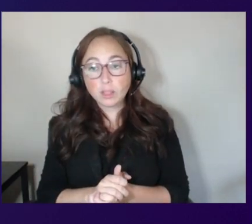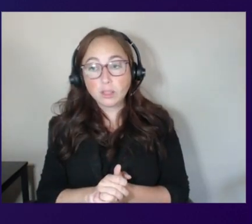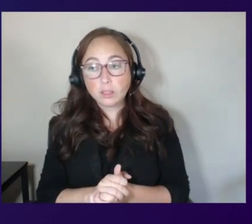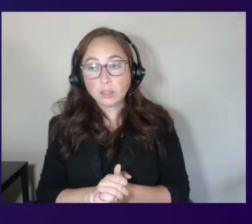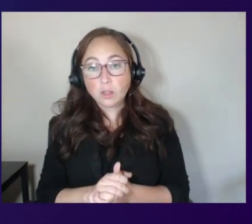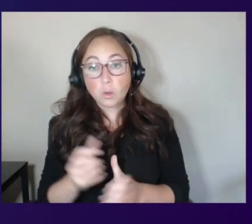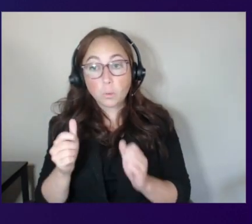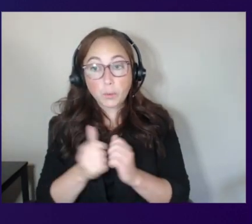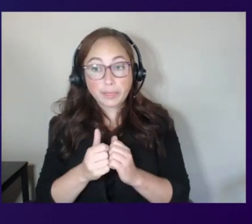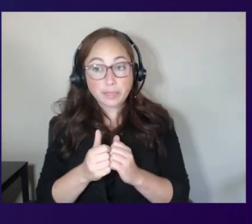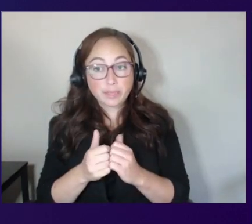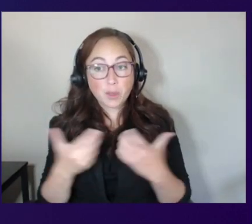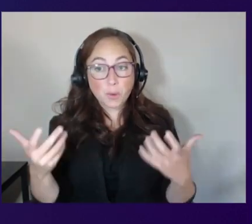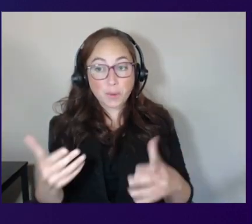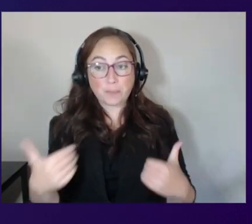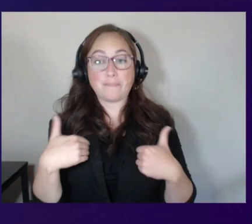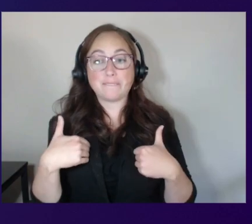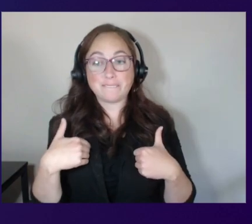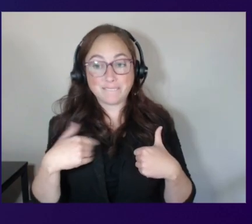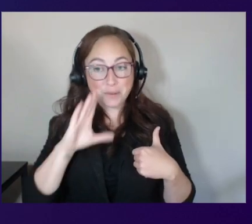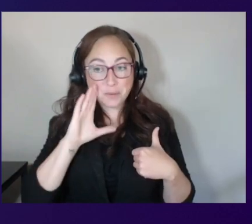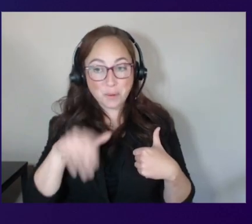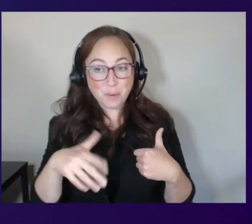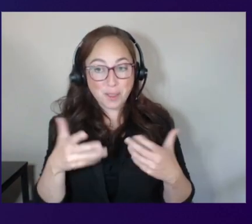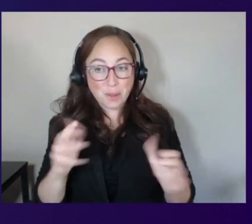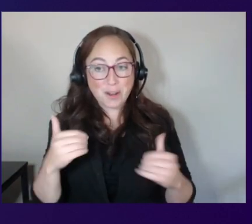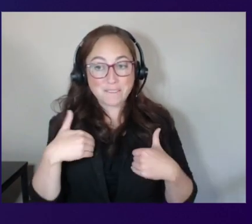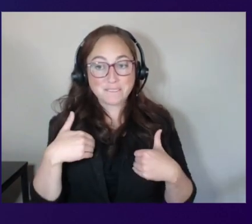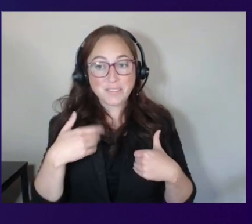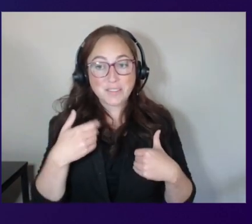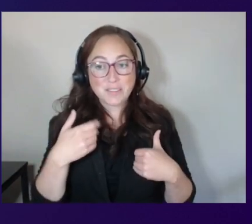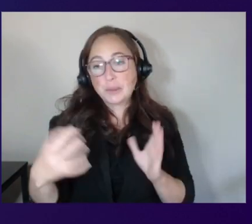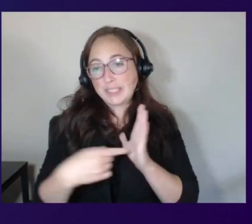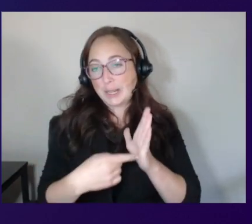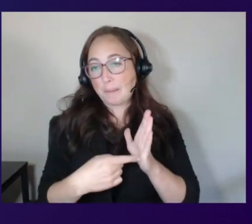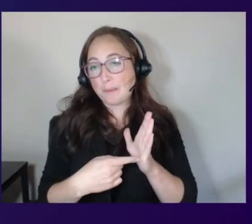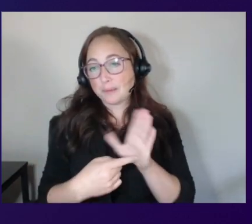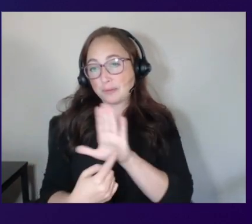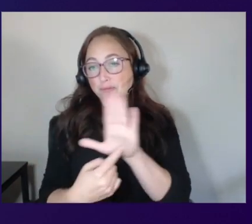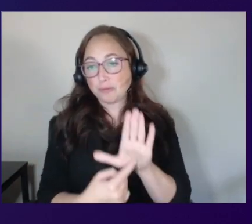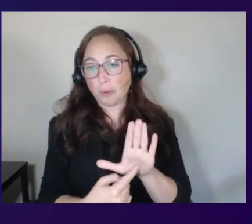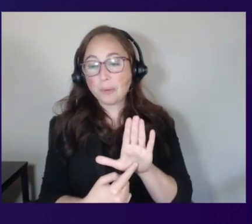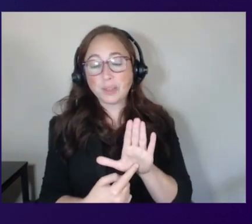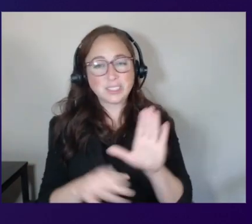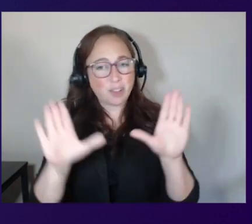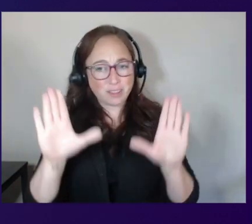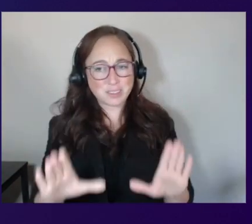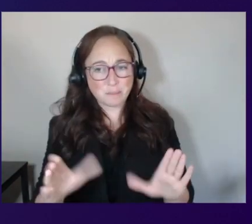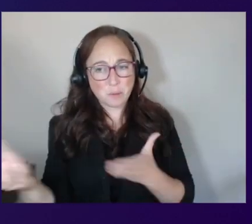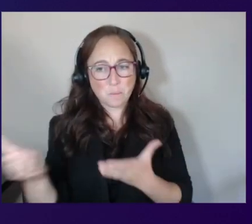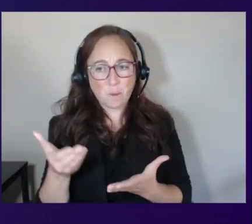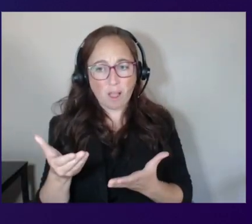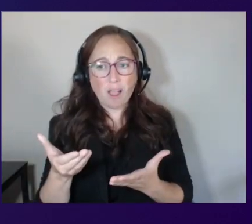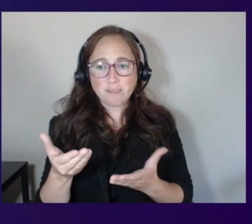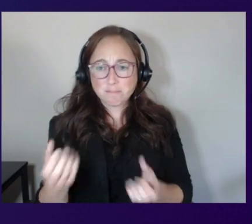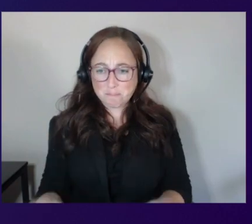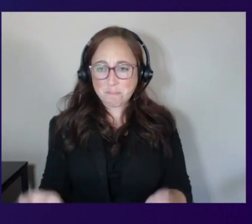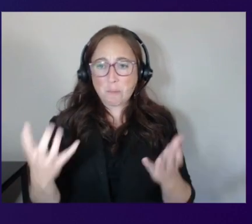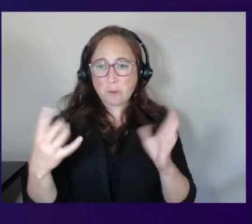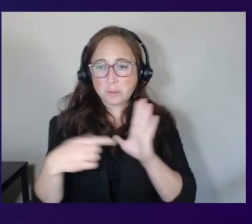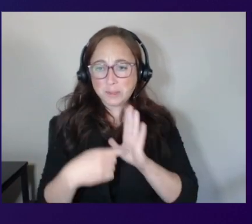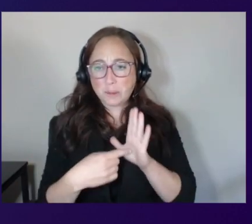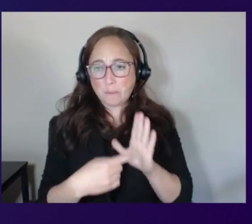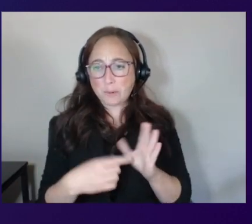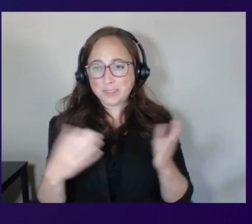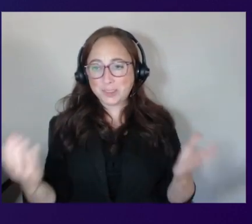with what you've got here, I know we've got a couple demos to get through, which is awesome. You've brought multiple demos. Can you believe multiple demos over here? Well,